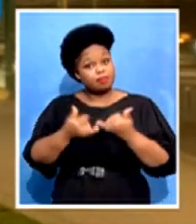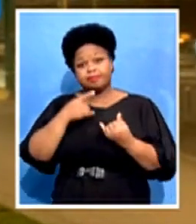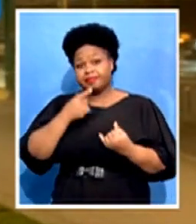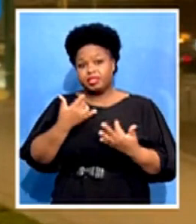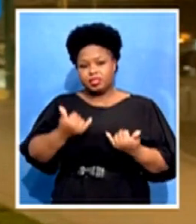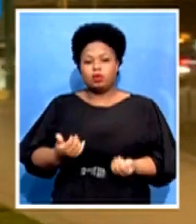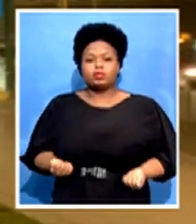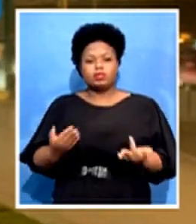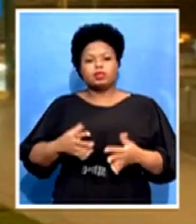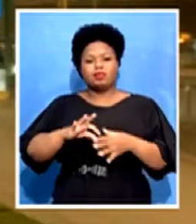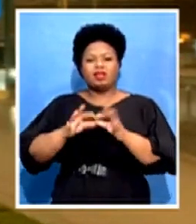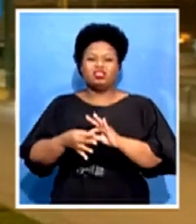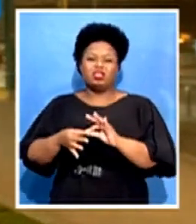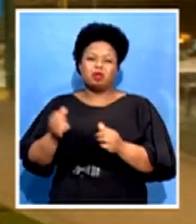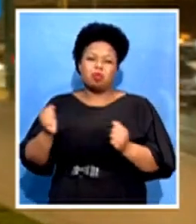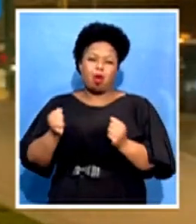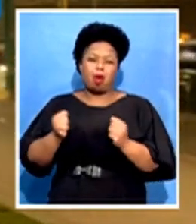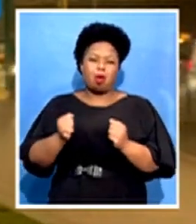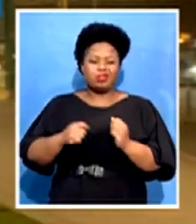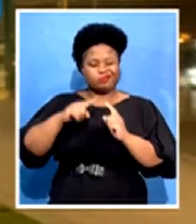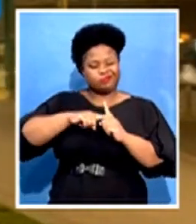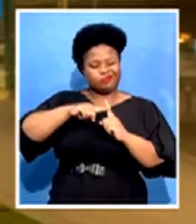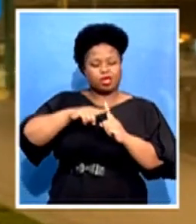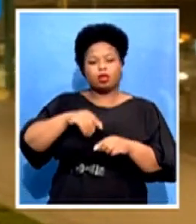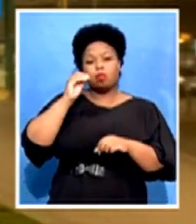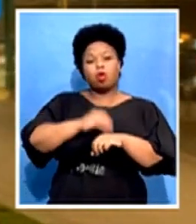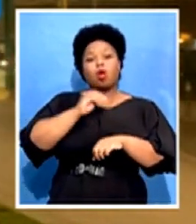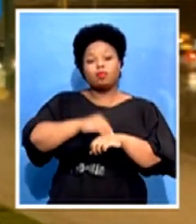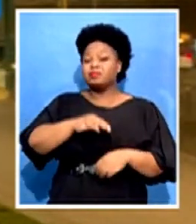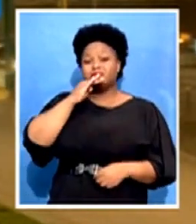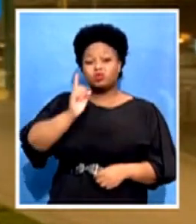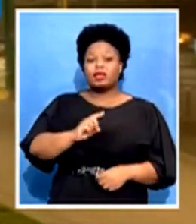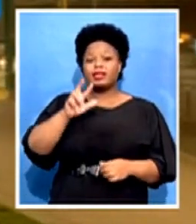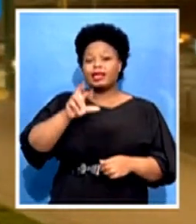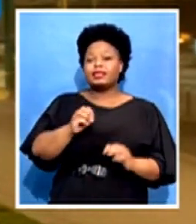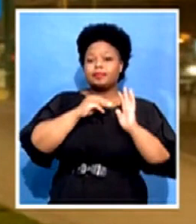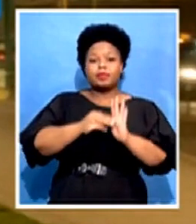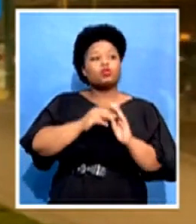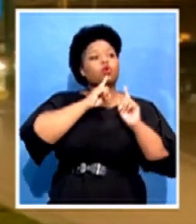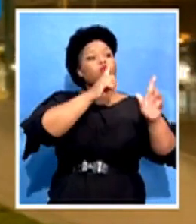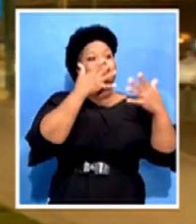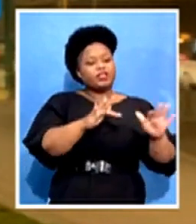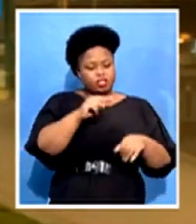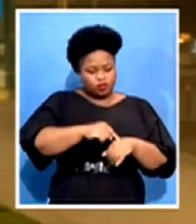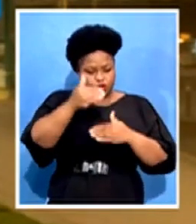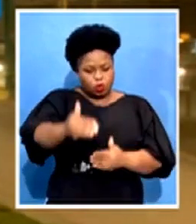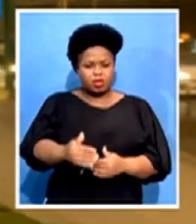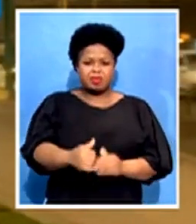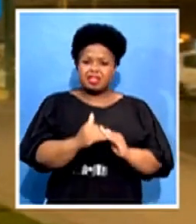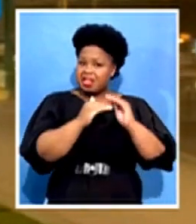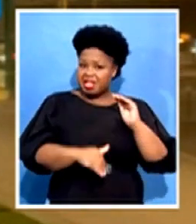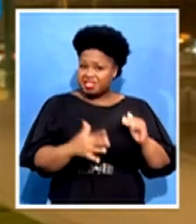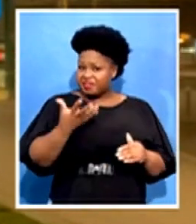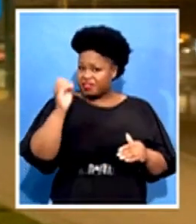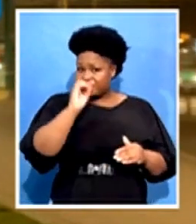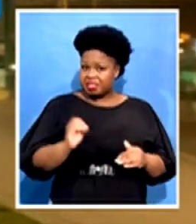means that of the 80 million doses originally ordered for this quarter, less than half are expected to be delivered. That's